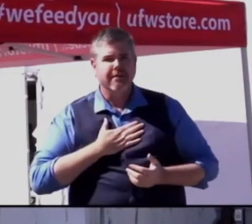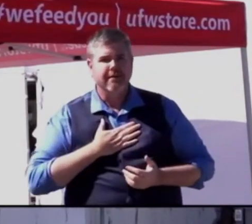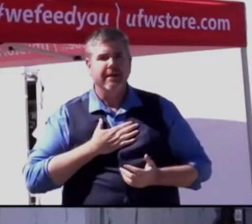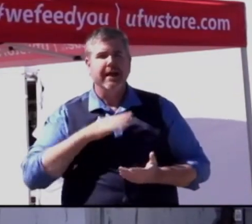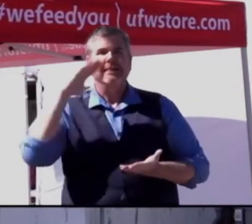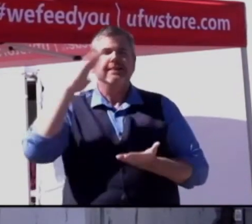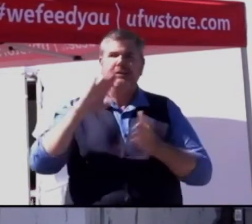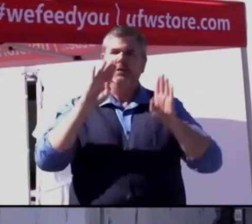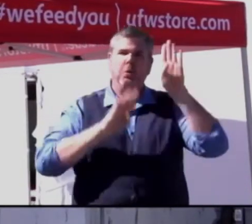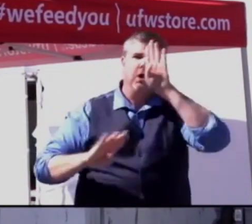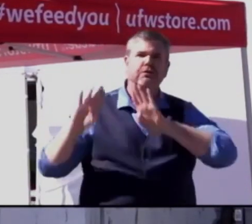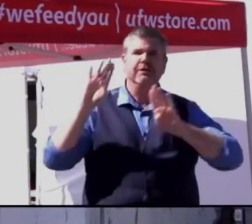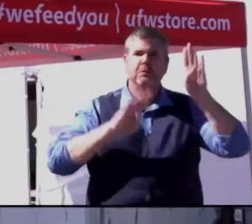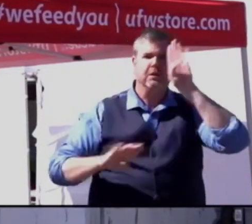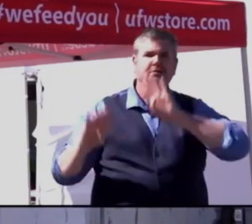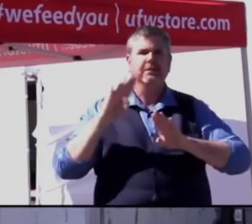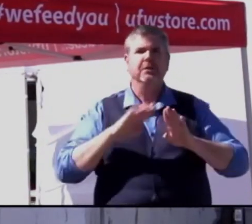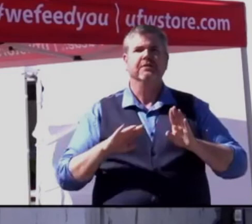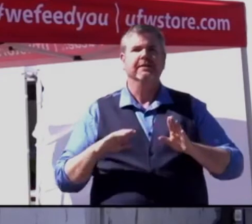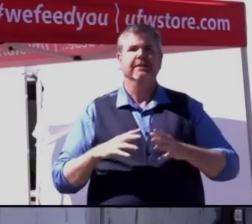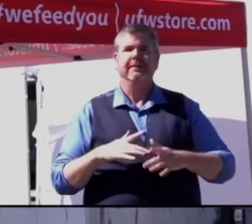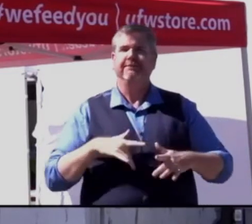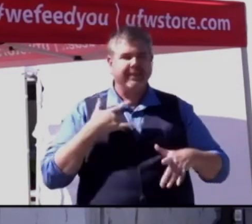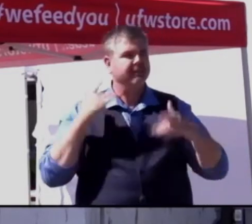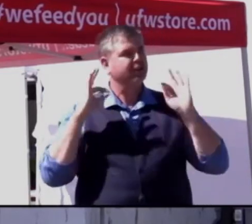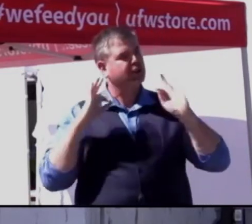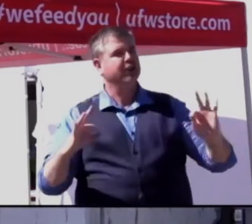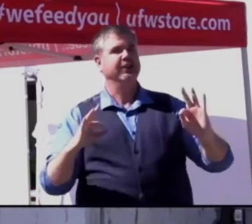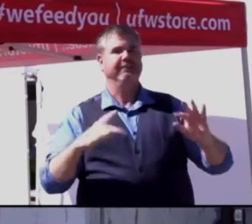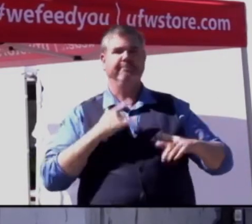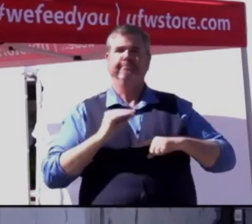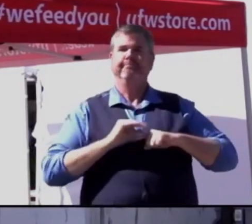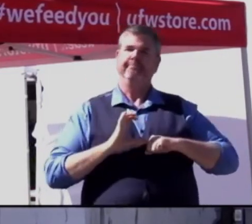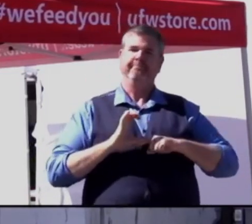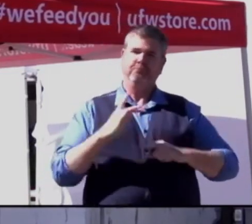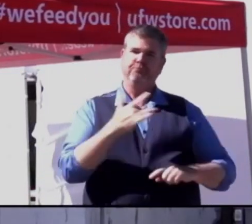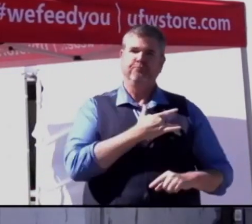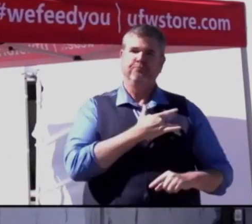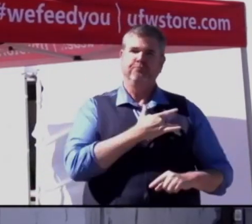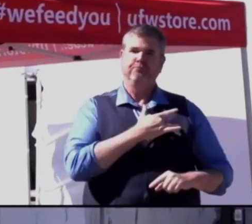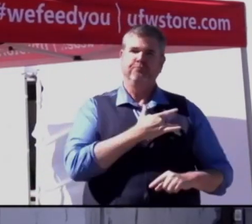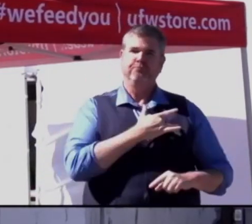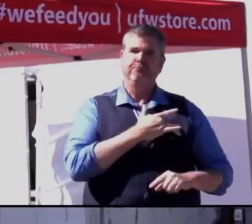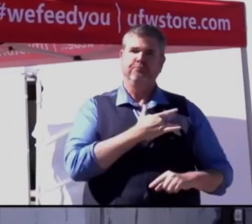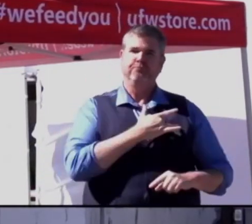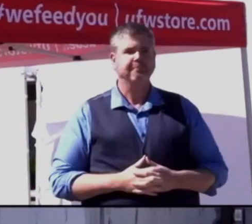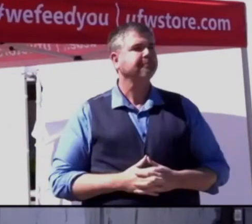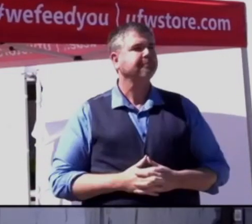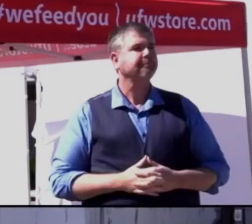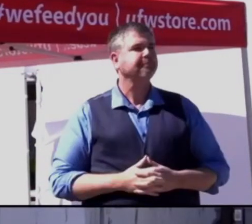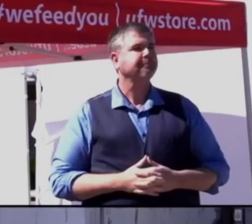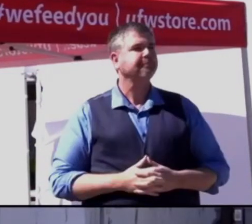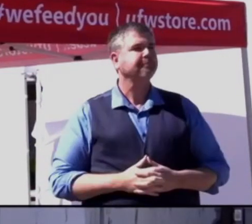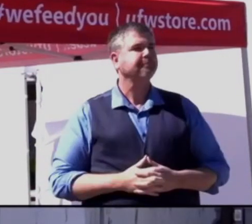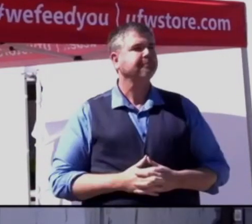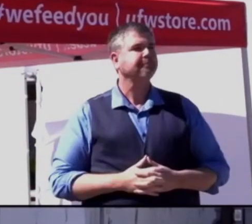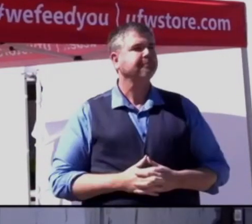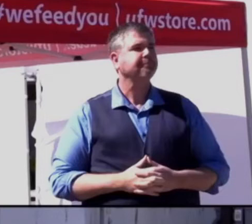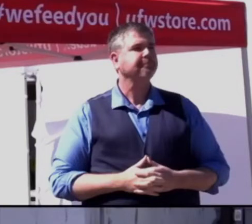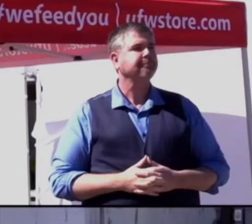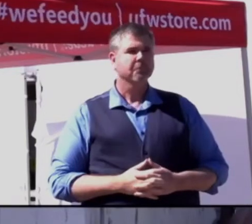and it feels so good. It's really extraordinary. So thank you for asking. It does